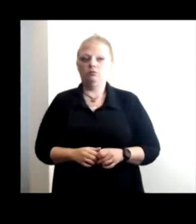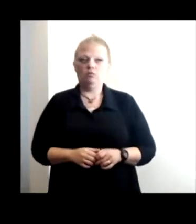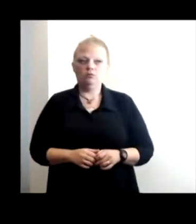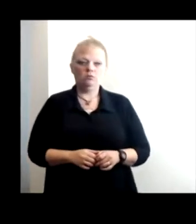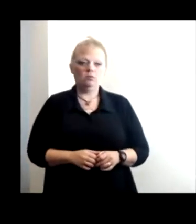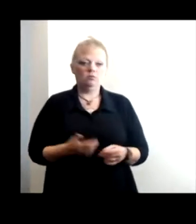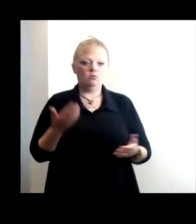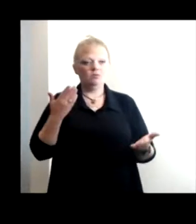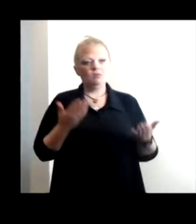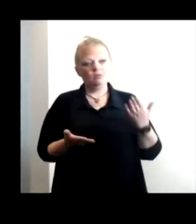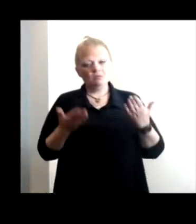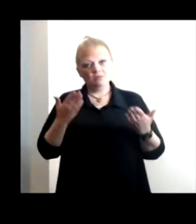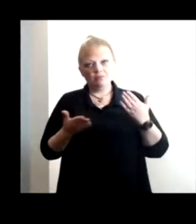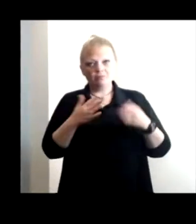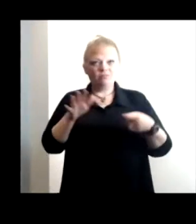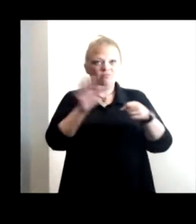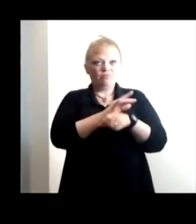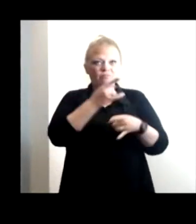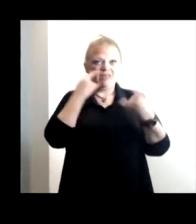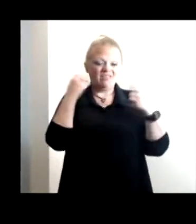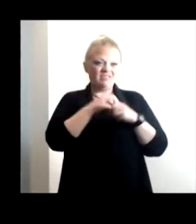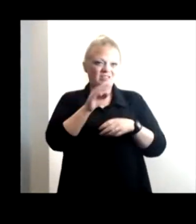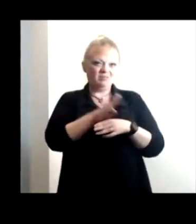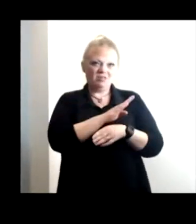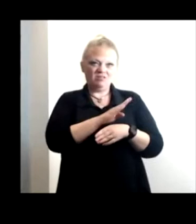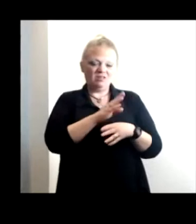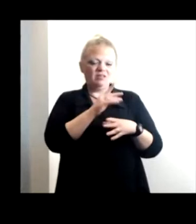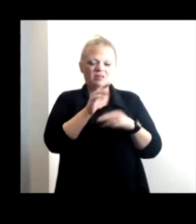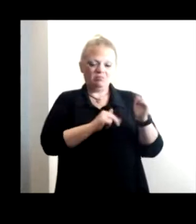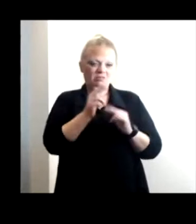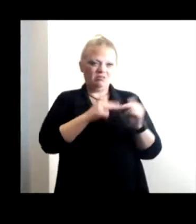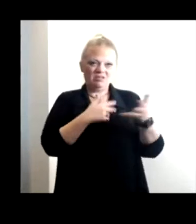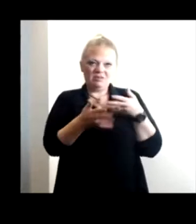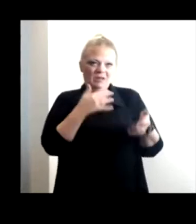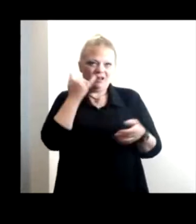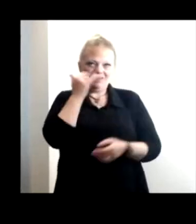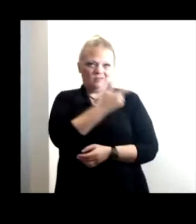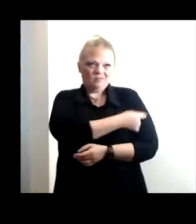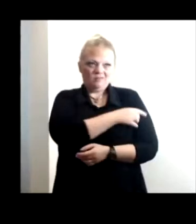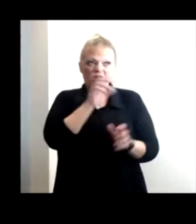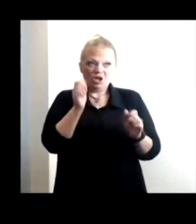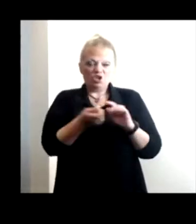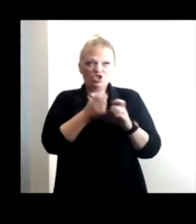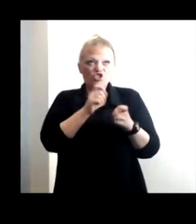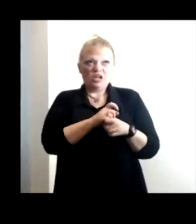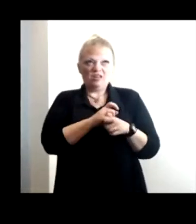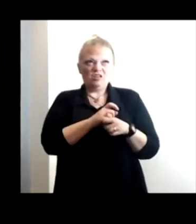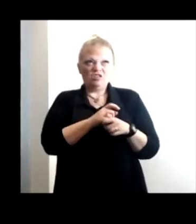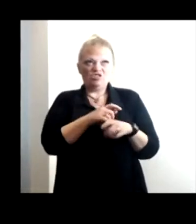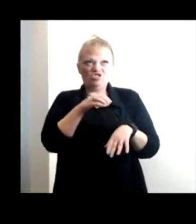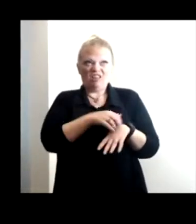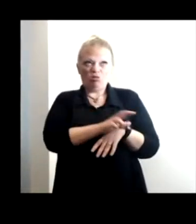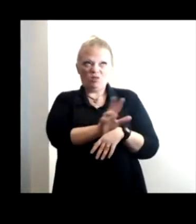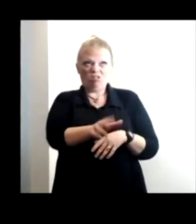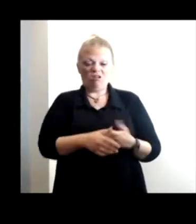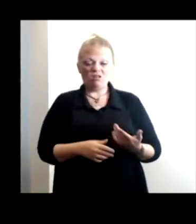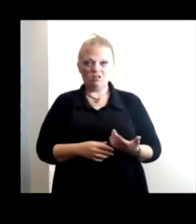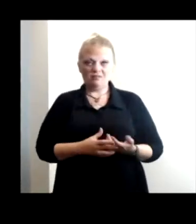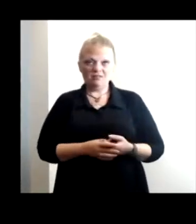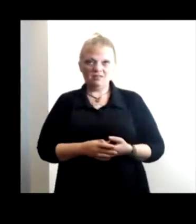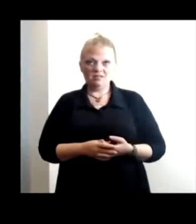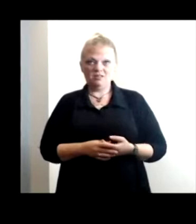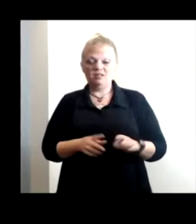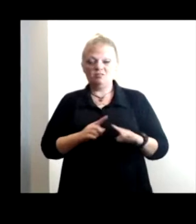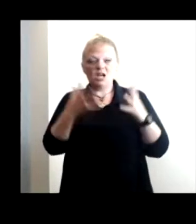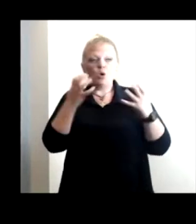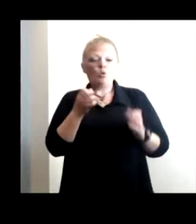may end up going back to is full masks in the building, regardless of whether you're vaccinated, and that could change effective as of 3 o'clock. But what I